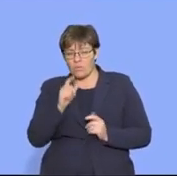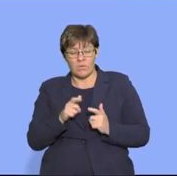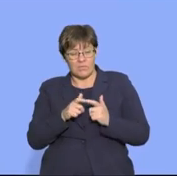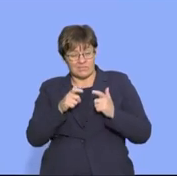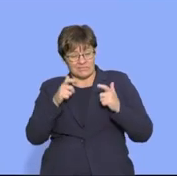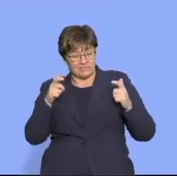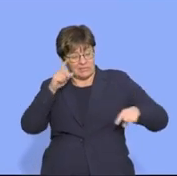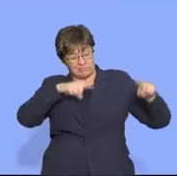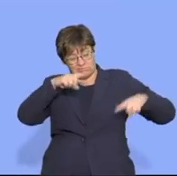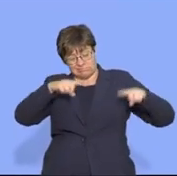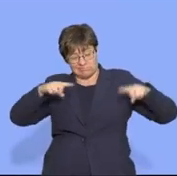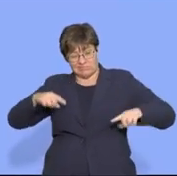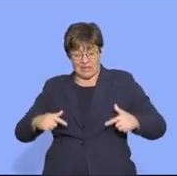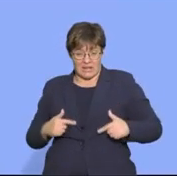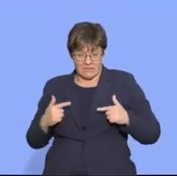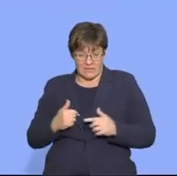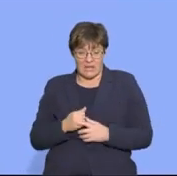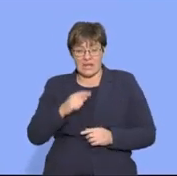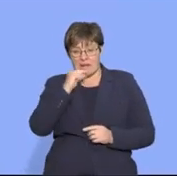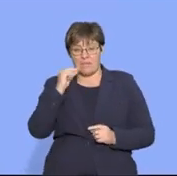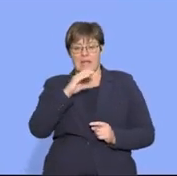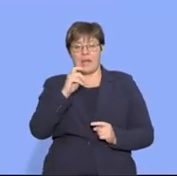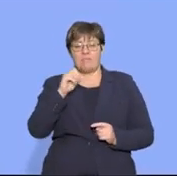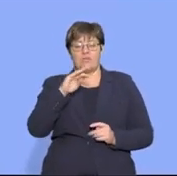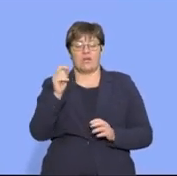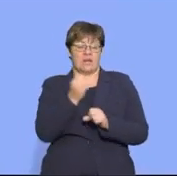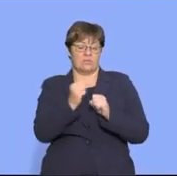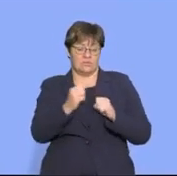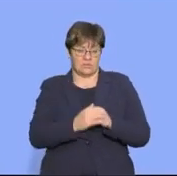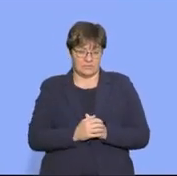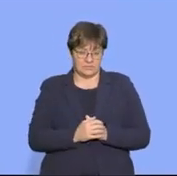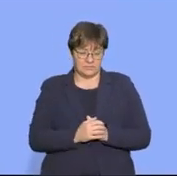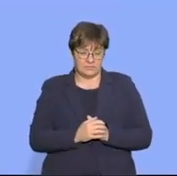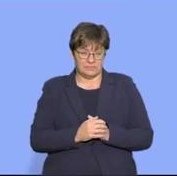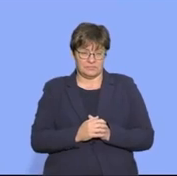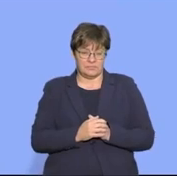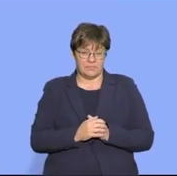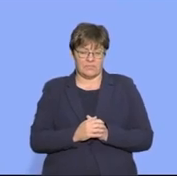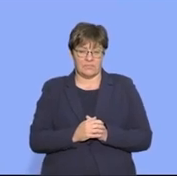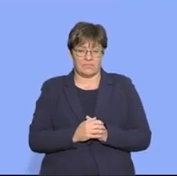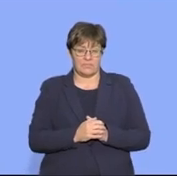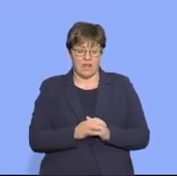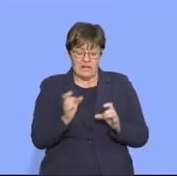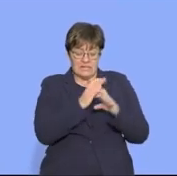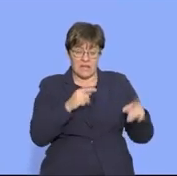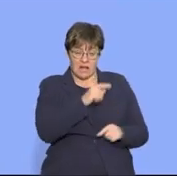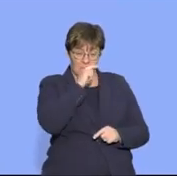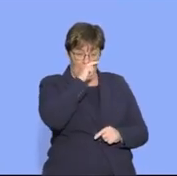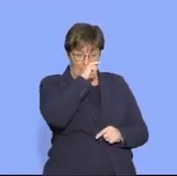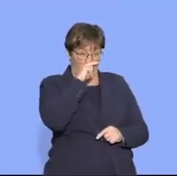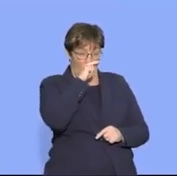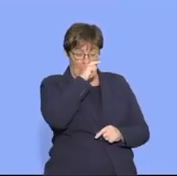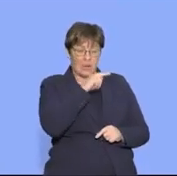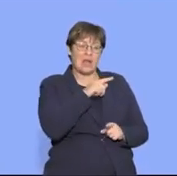looking at this huge variety of life called the Cambrian explosion. At the start